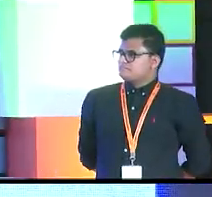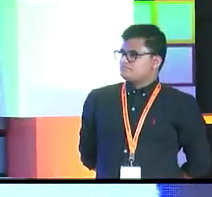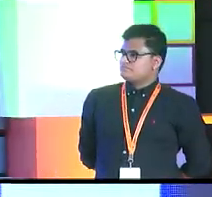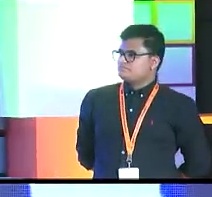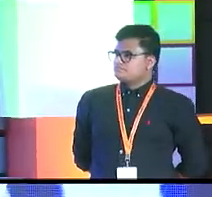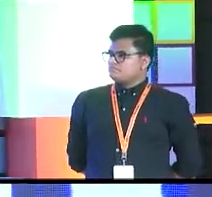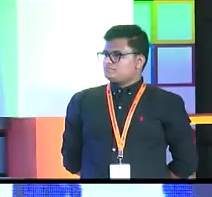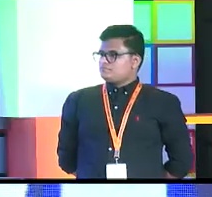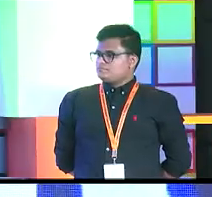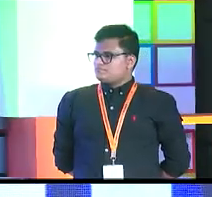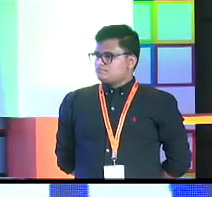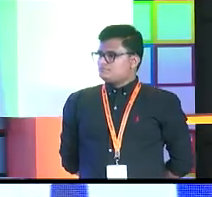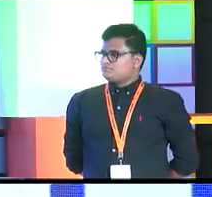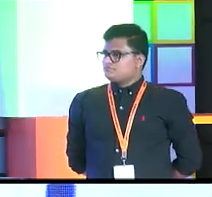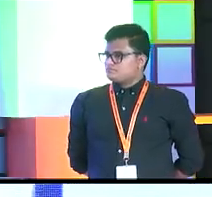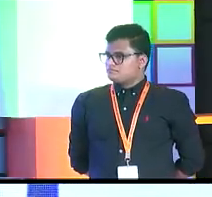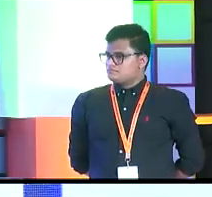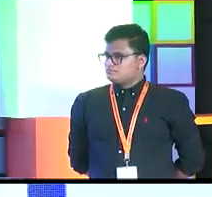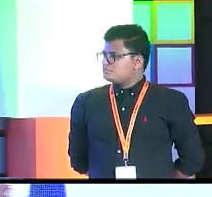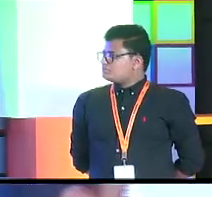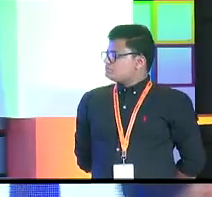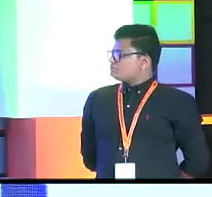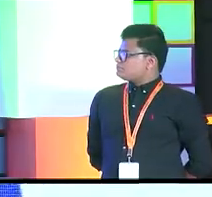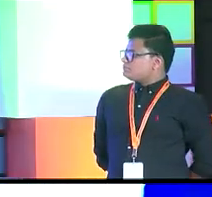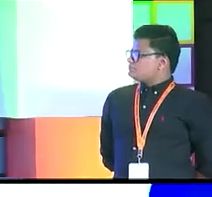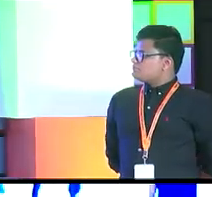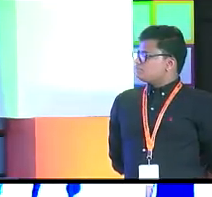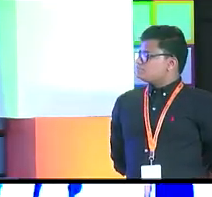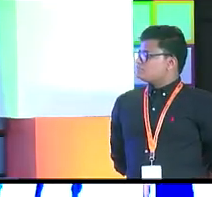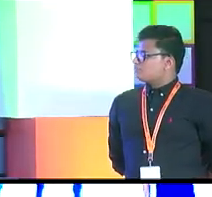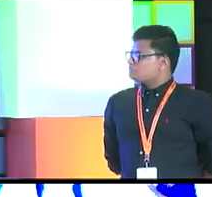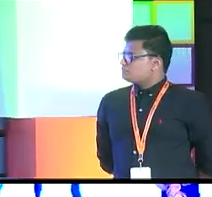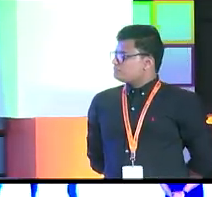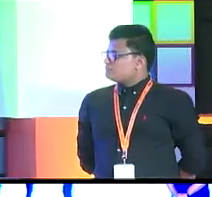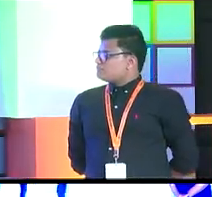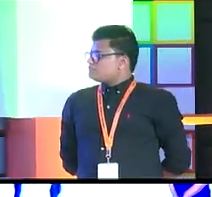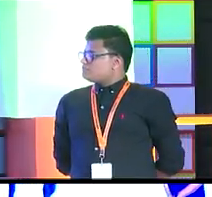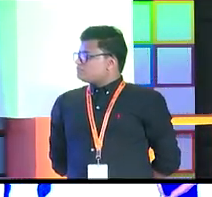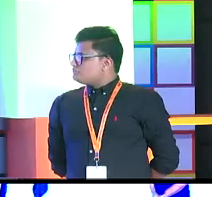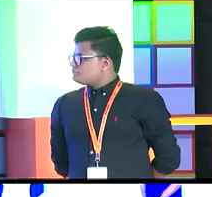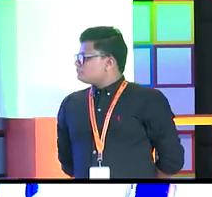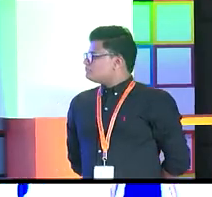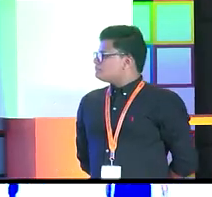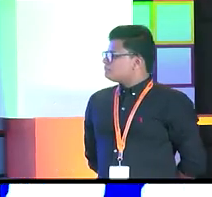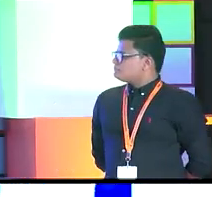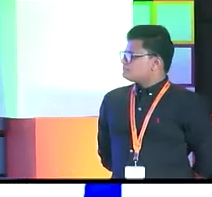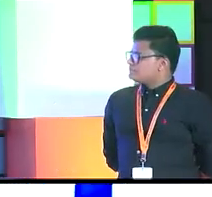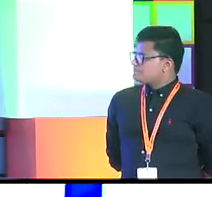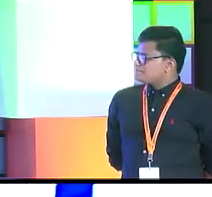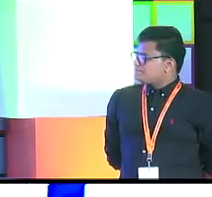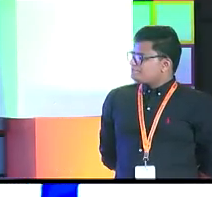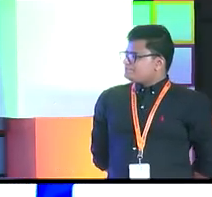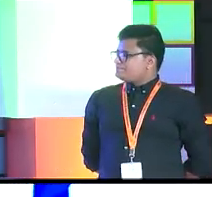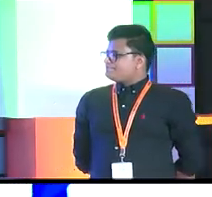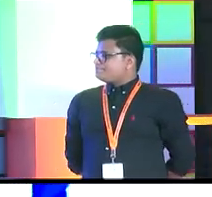out love to my people out of India. Meditation, deep thought, you feel peace. Hold next fellow I'd like to call is Chandni. She has basically